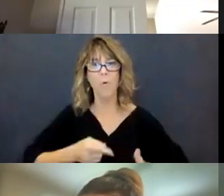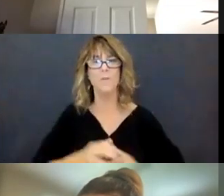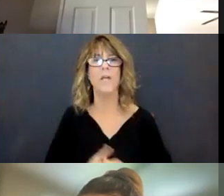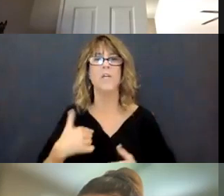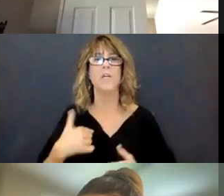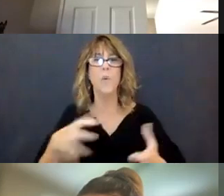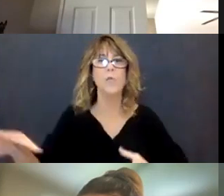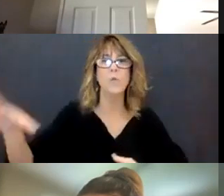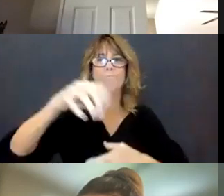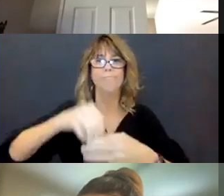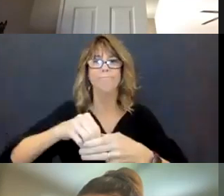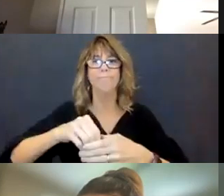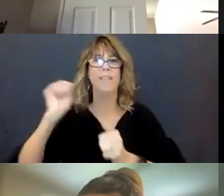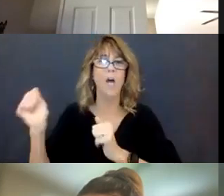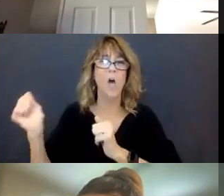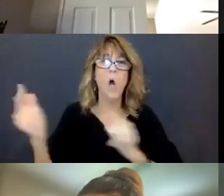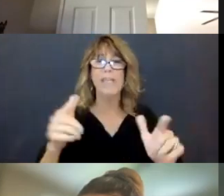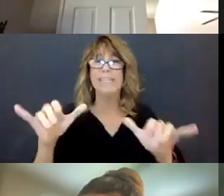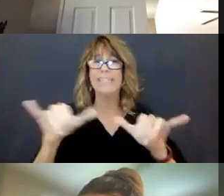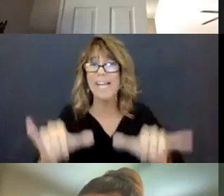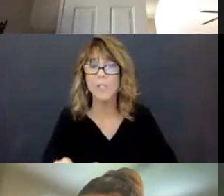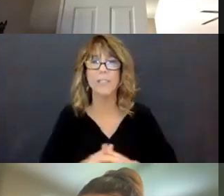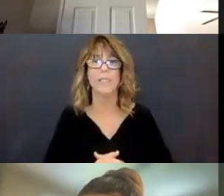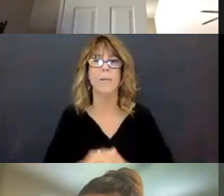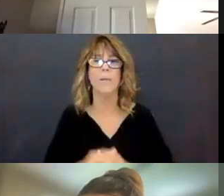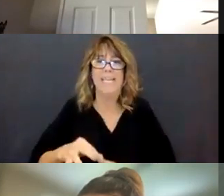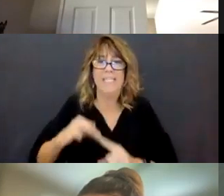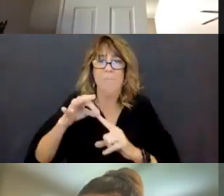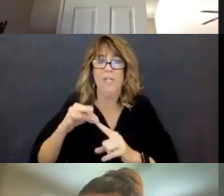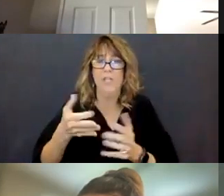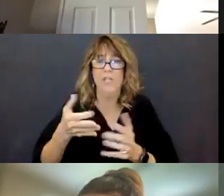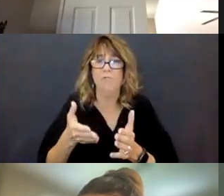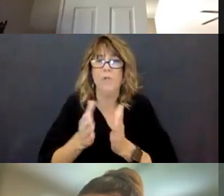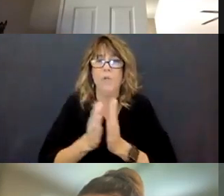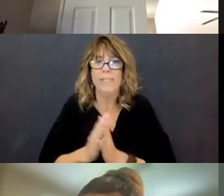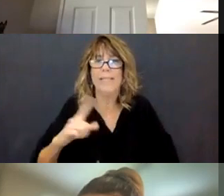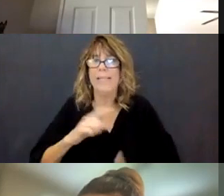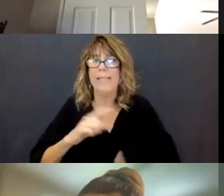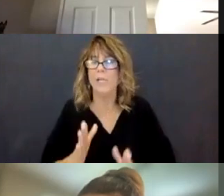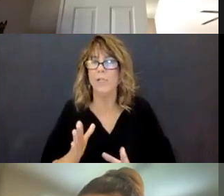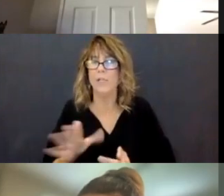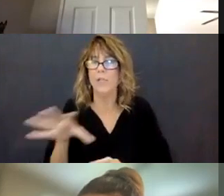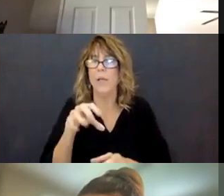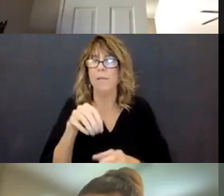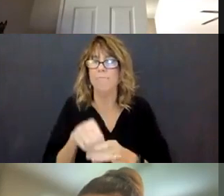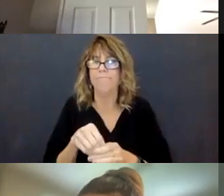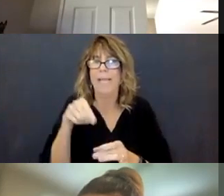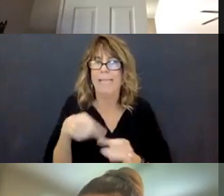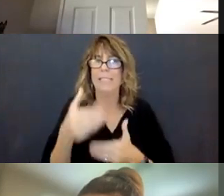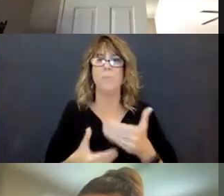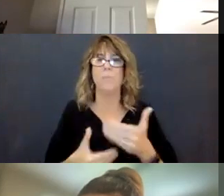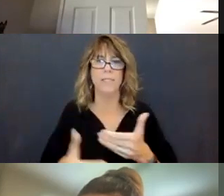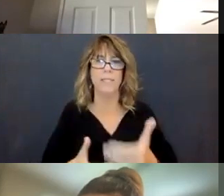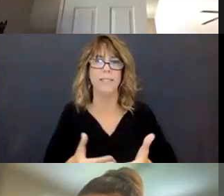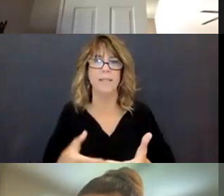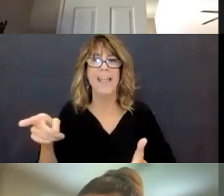entire system, but we're especially requesting that legislators participate in this process. They